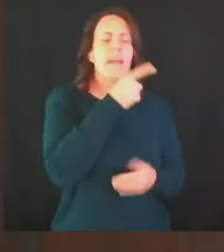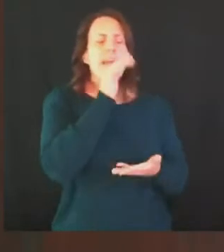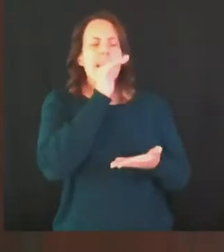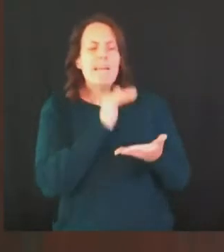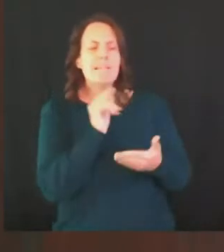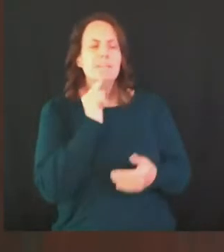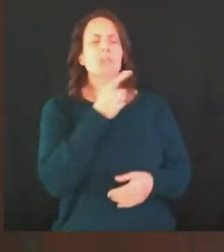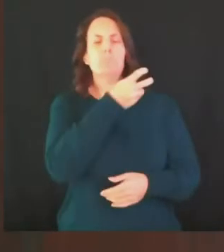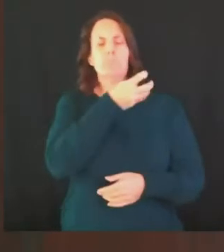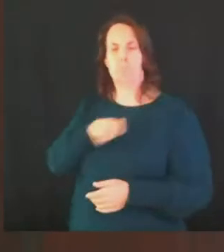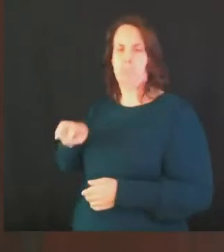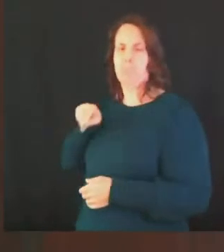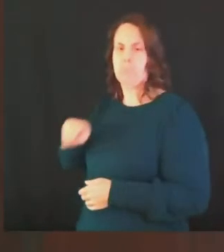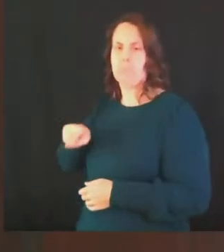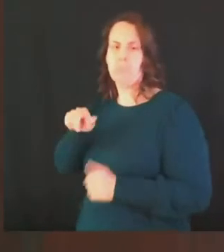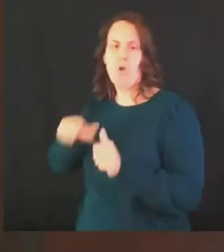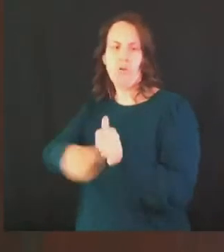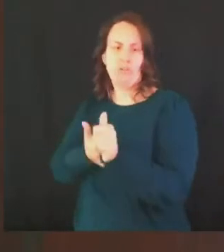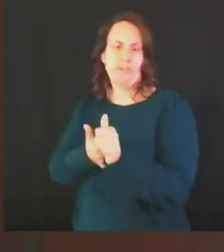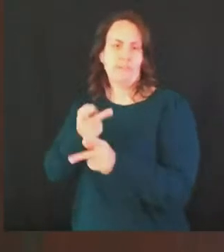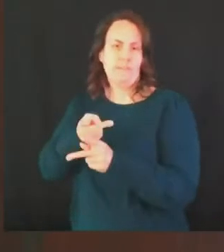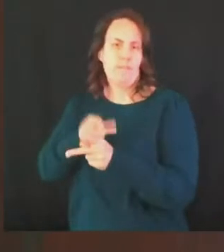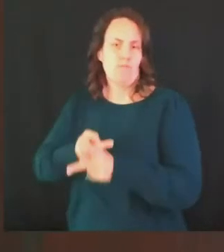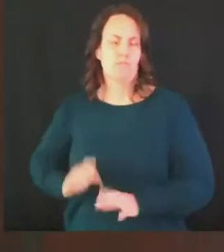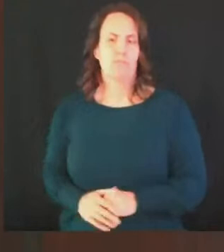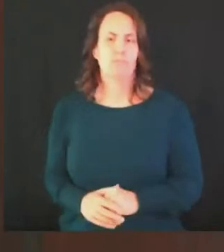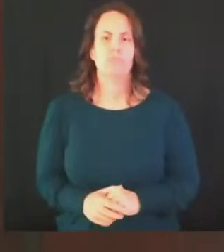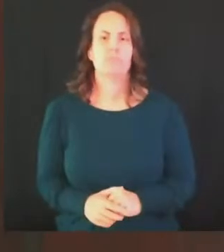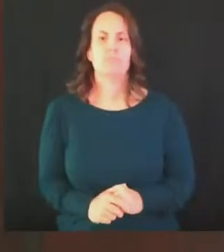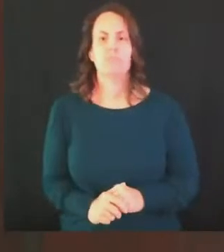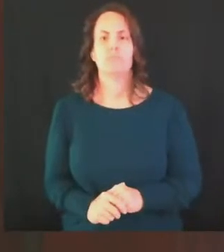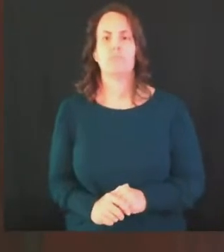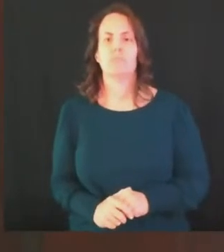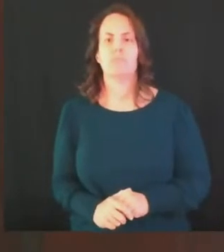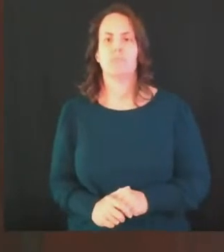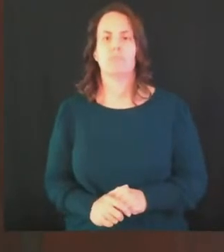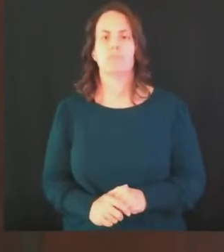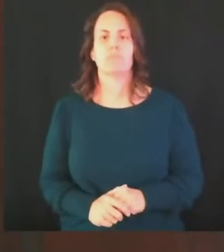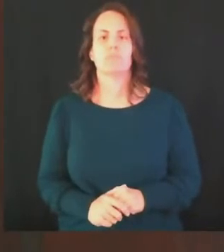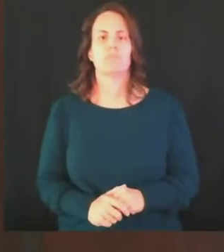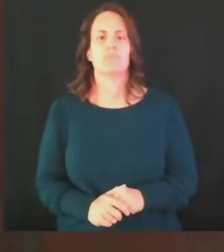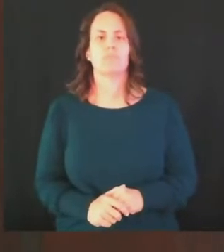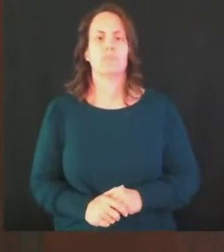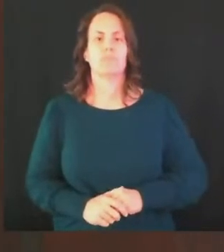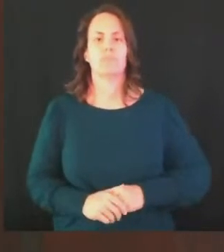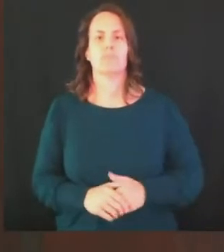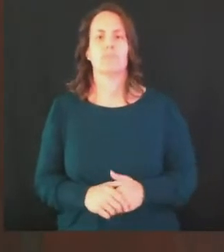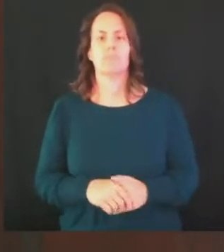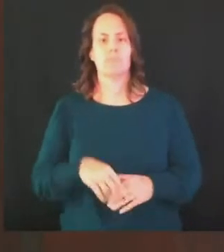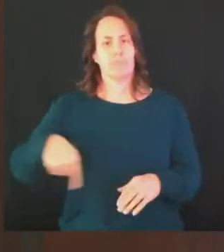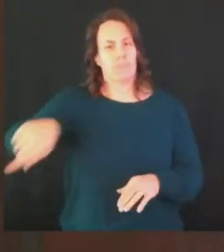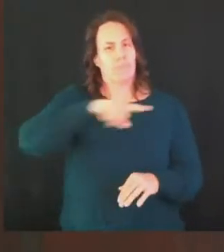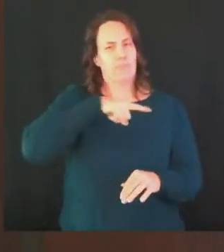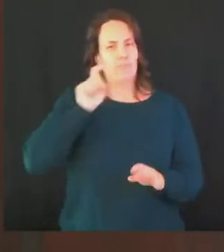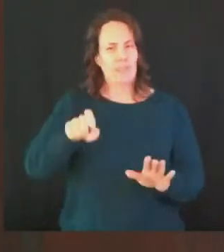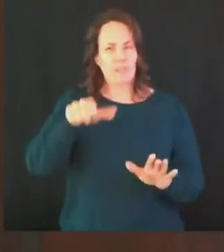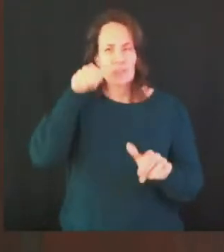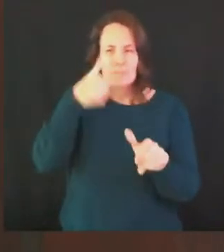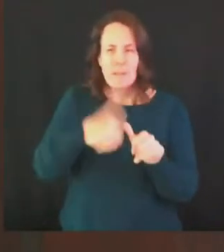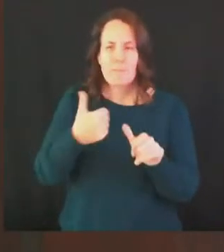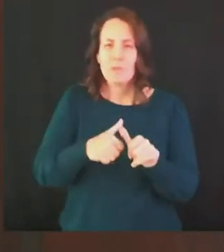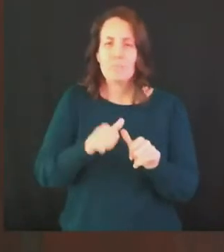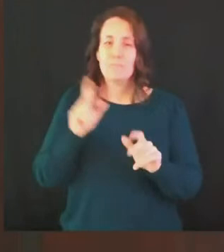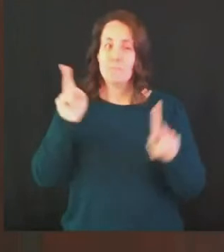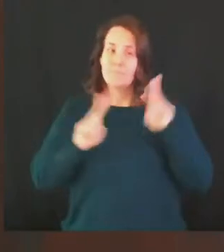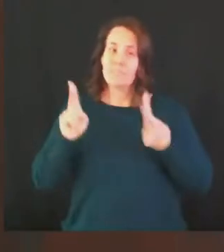they receive treatment for COVID-19, and all those on the front lines of this pandemic. These folks are